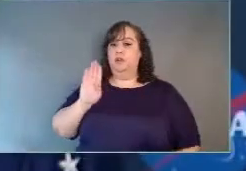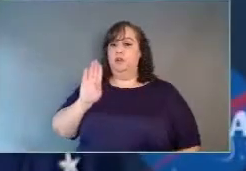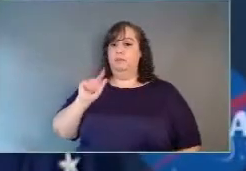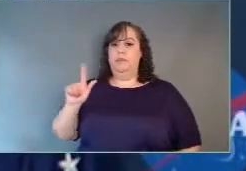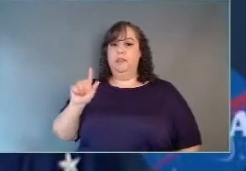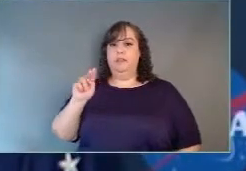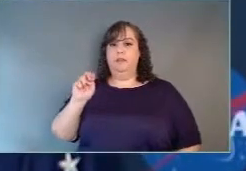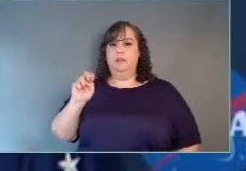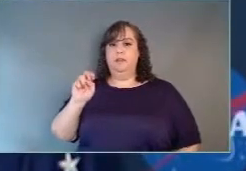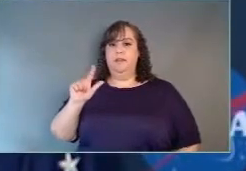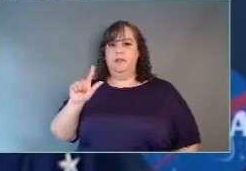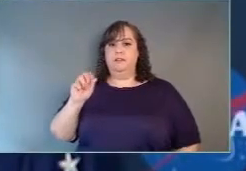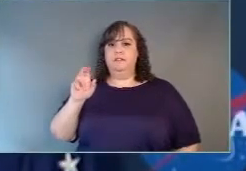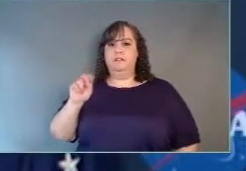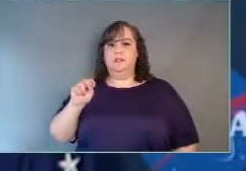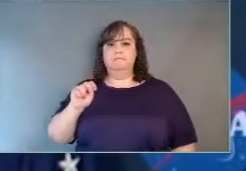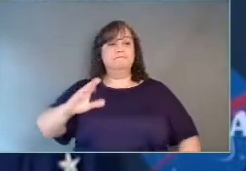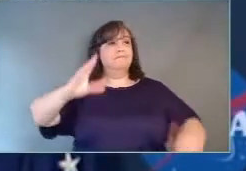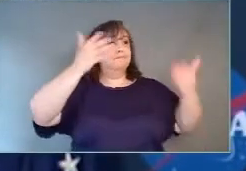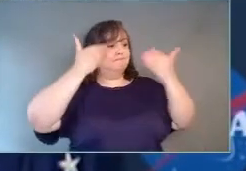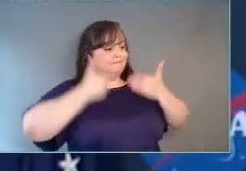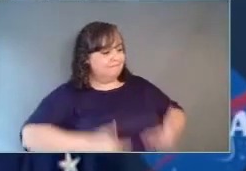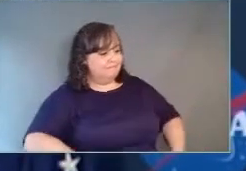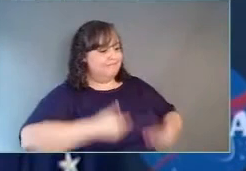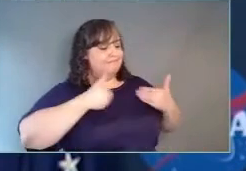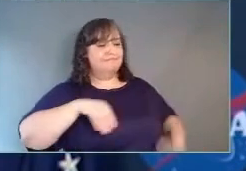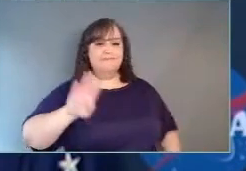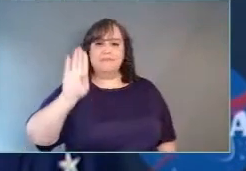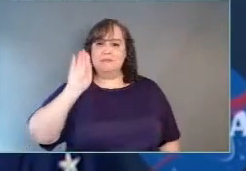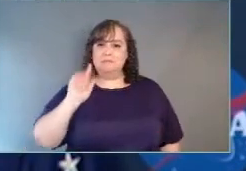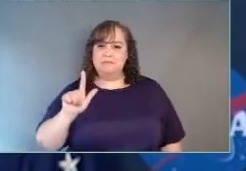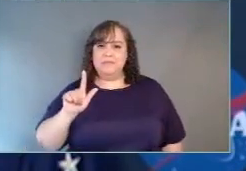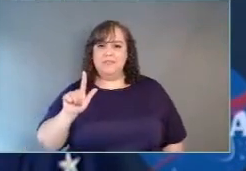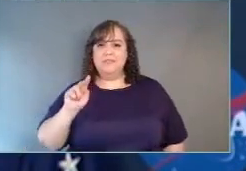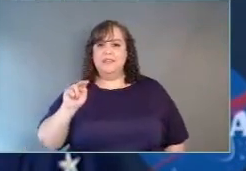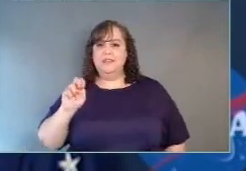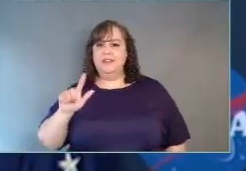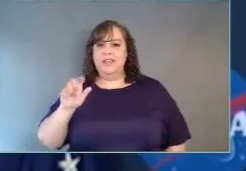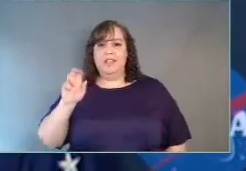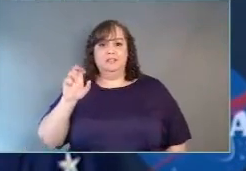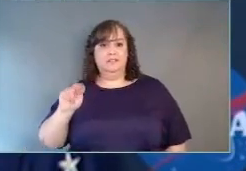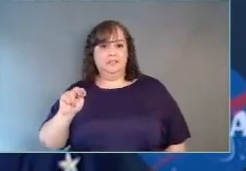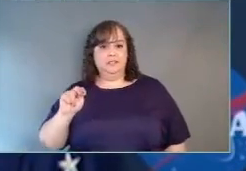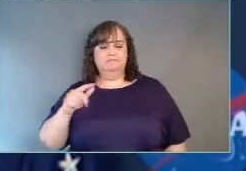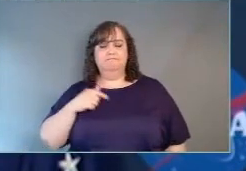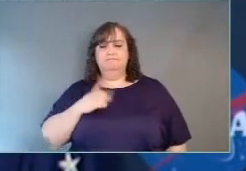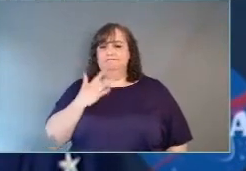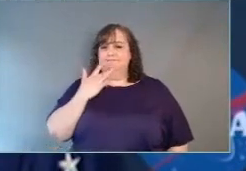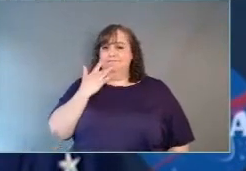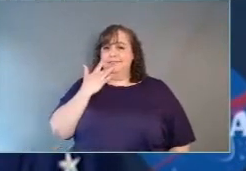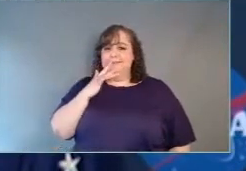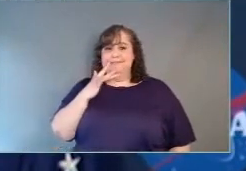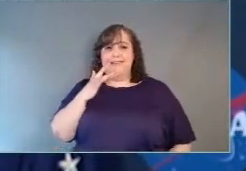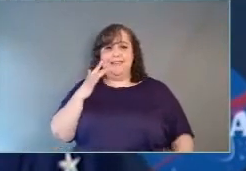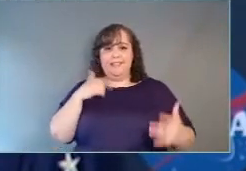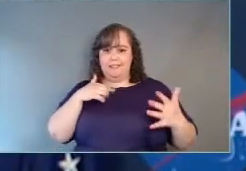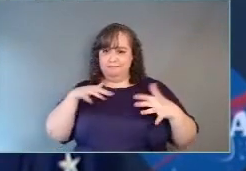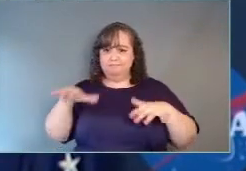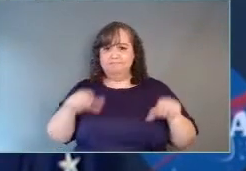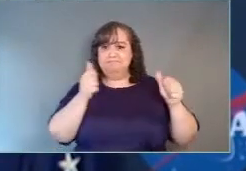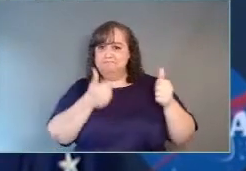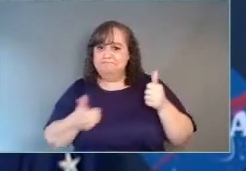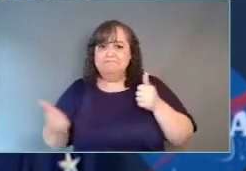Hi, I'm Bill Nelson. I have the privilege of heading up NASA, and I want to thank you for joining us